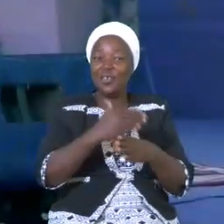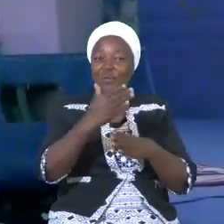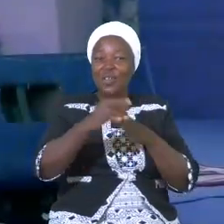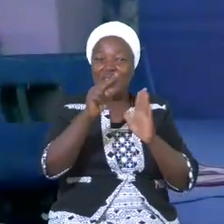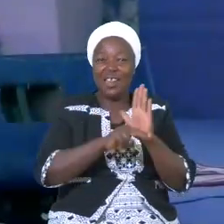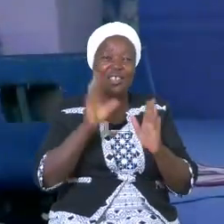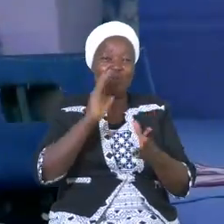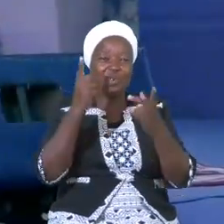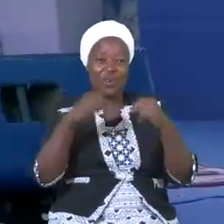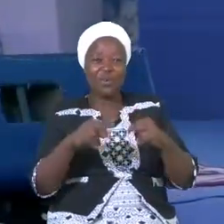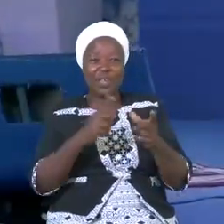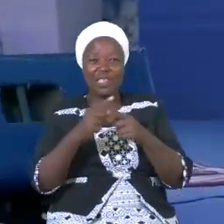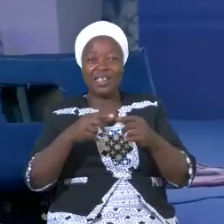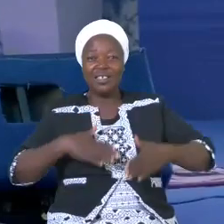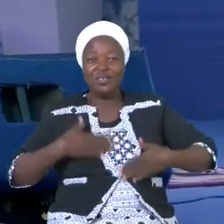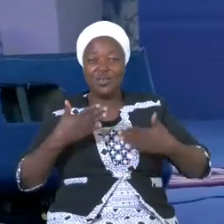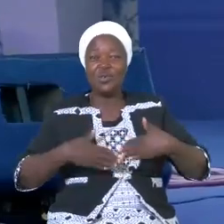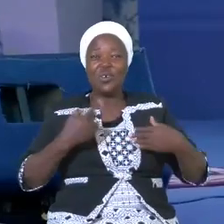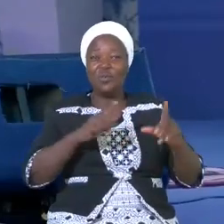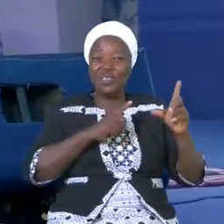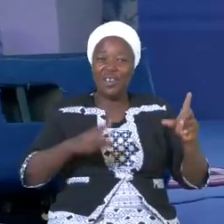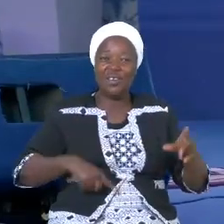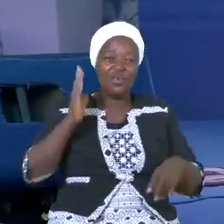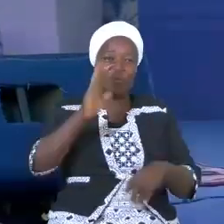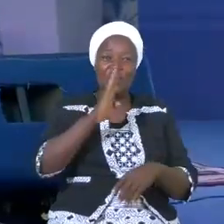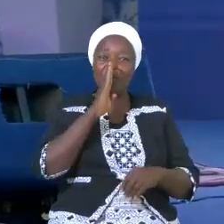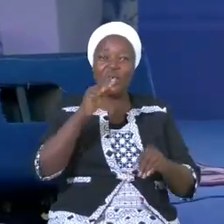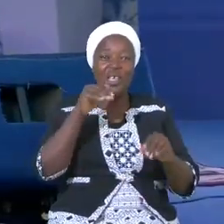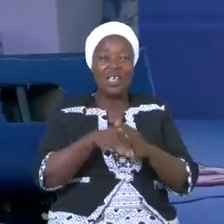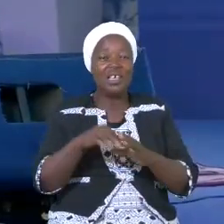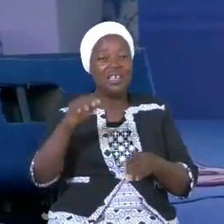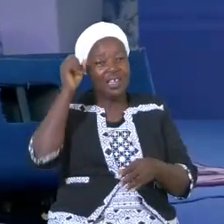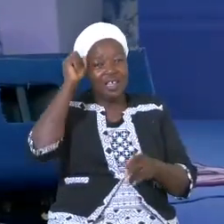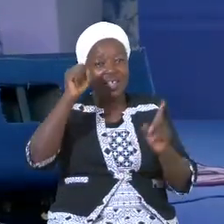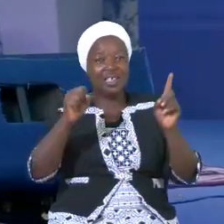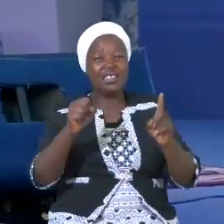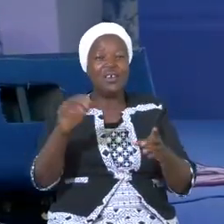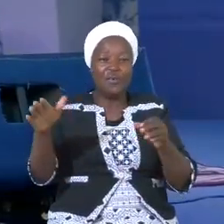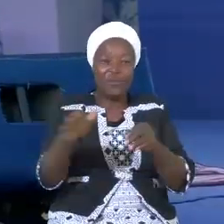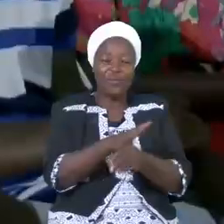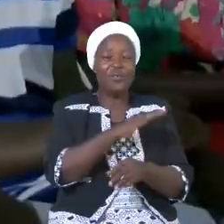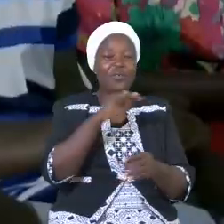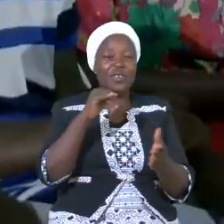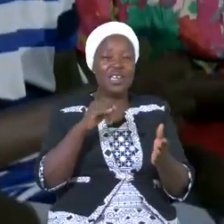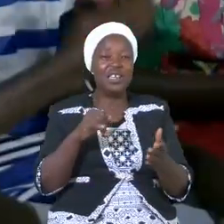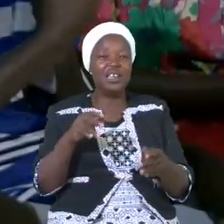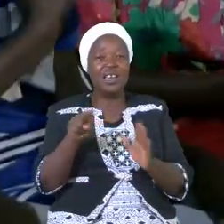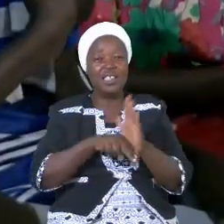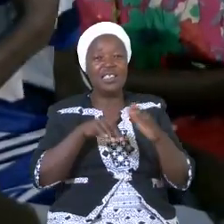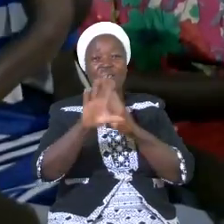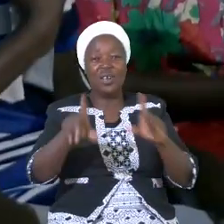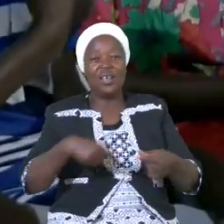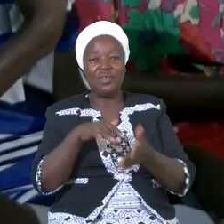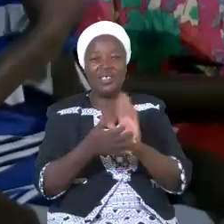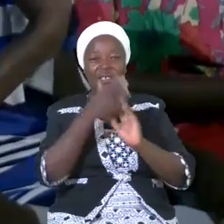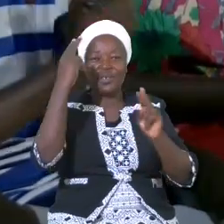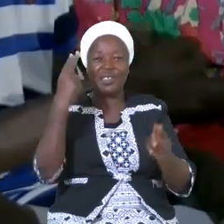joy of the lord will be in its fullness in your life in jesus name